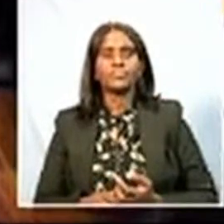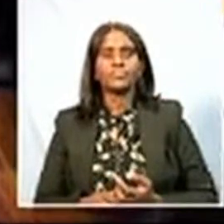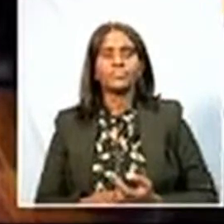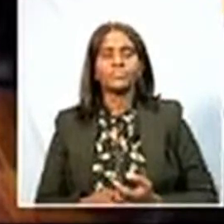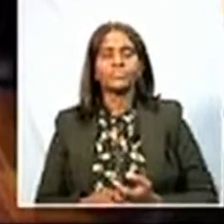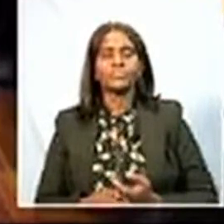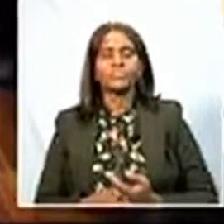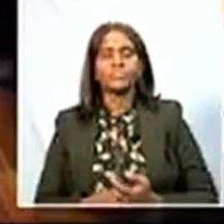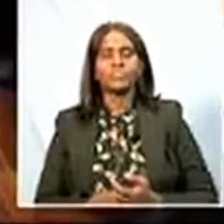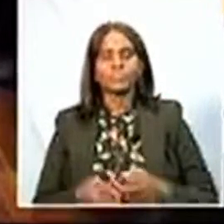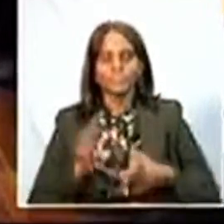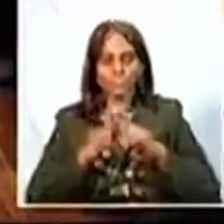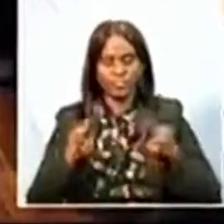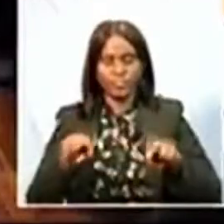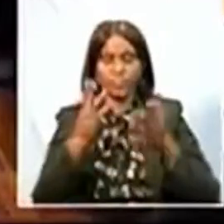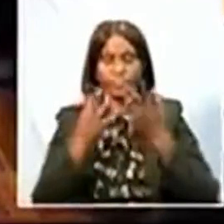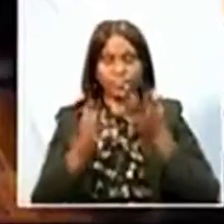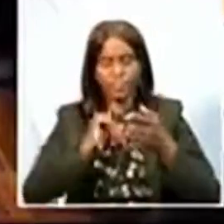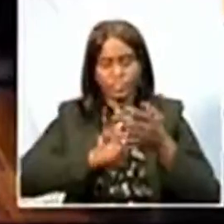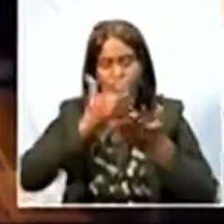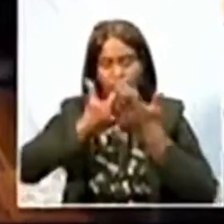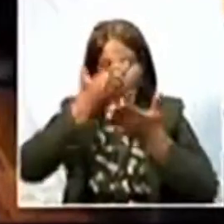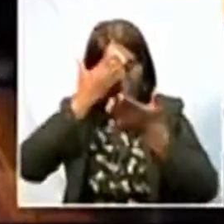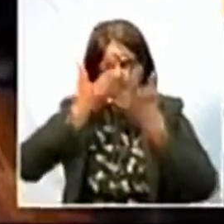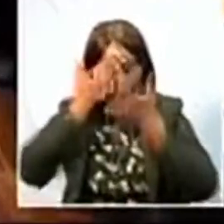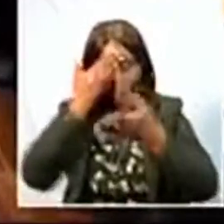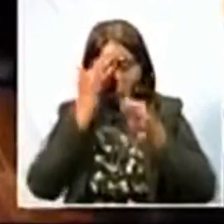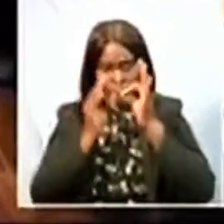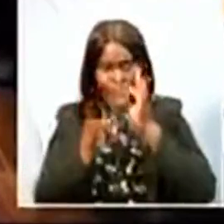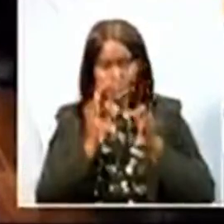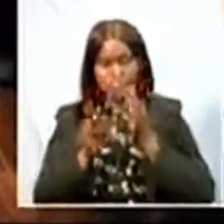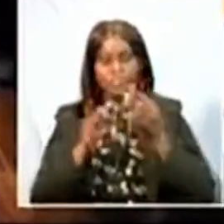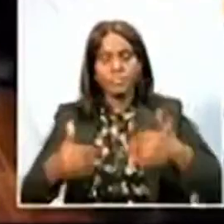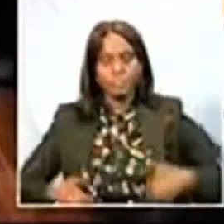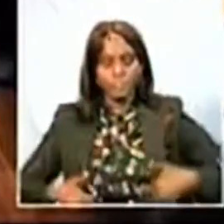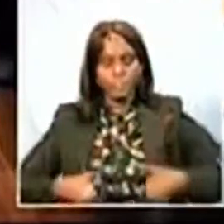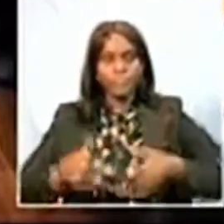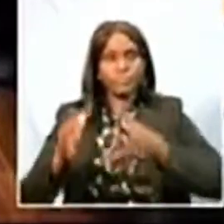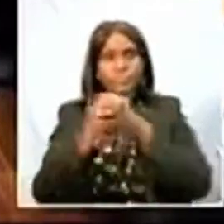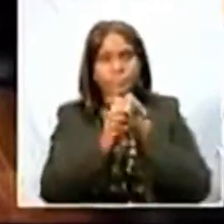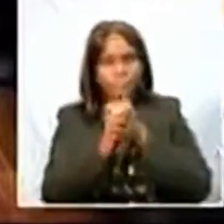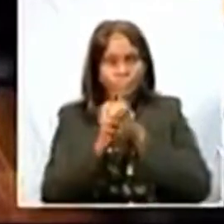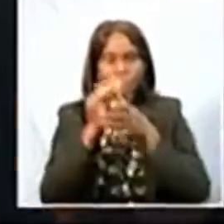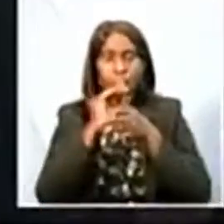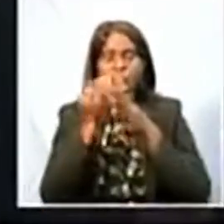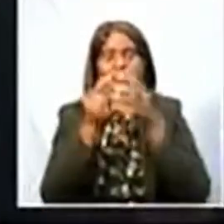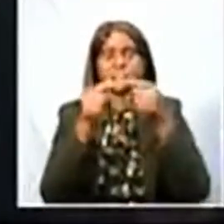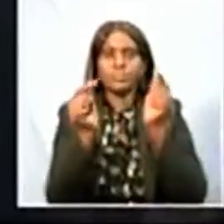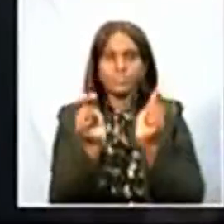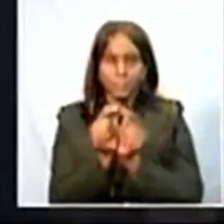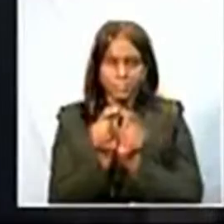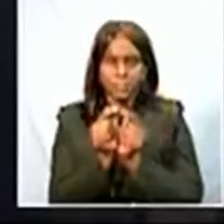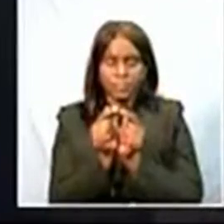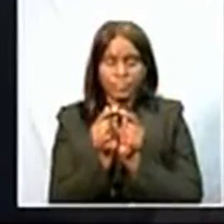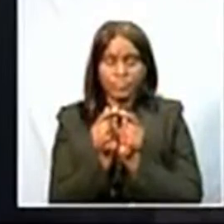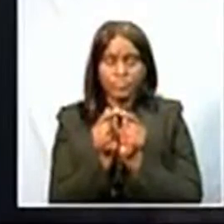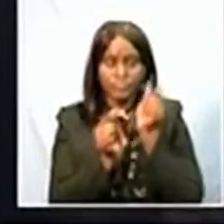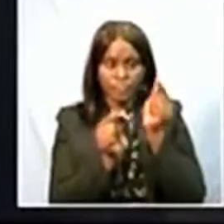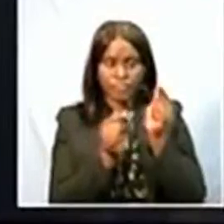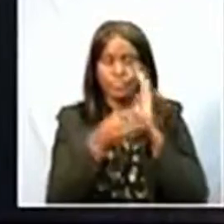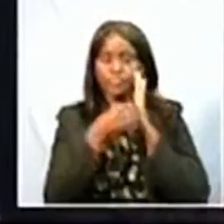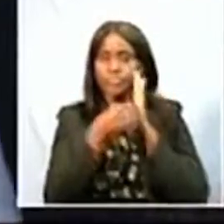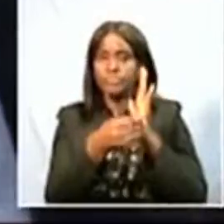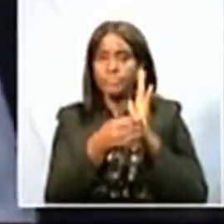Chair, maybe also we learn if a youth cooperative or youth group is led